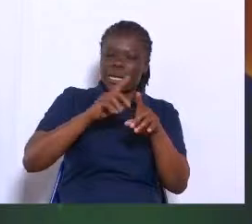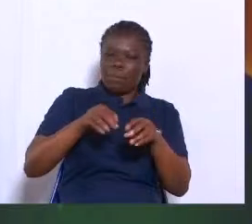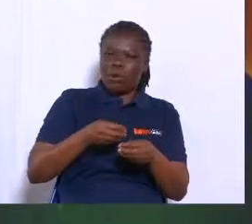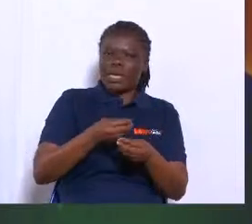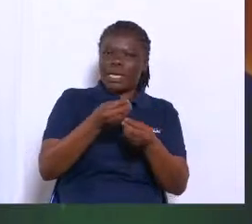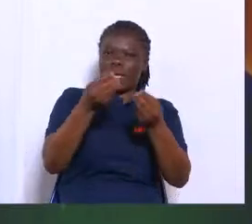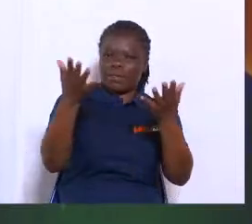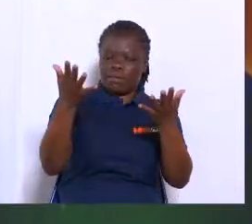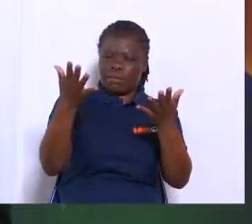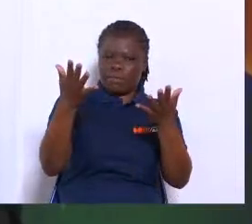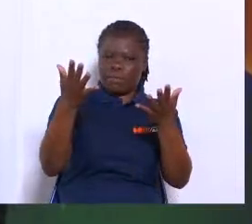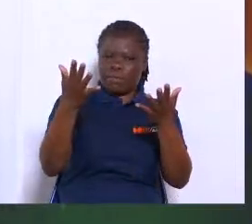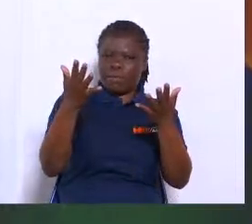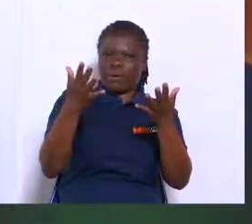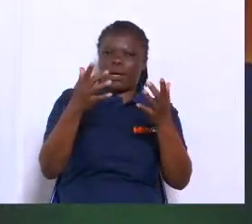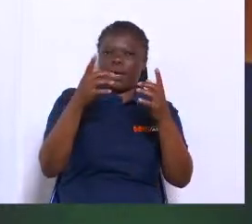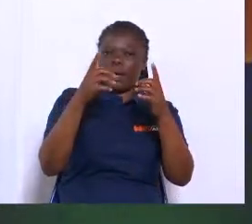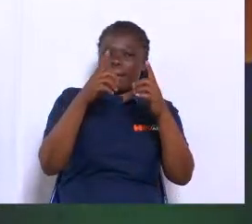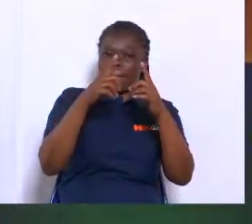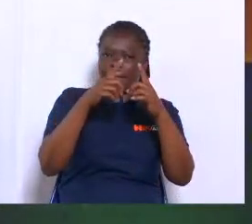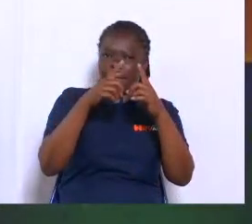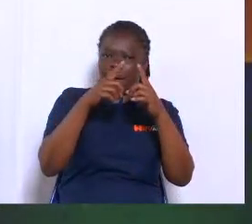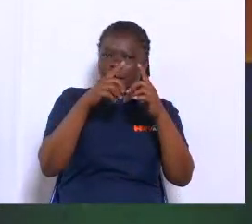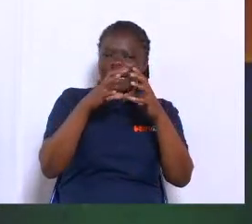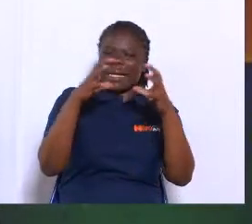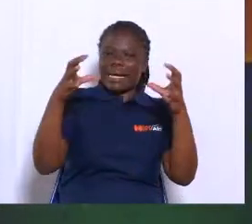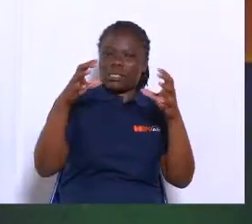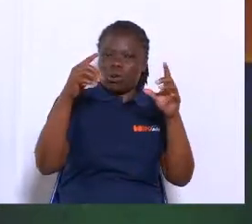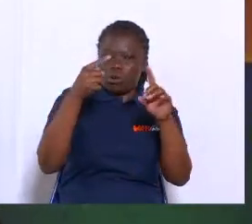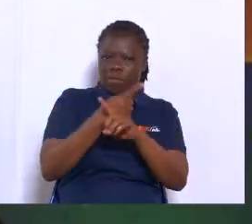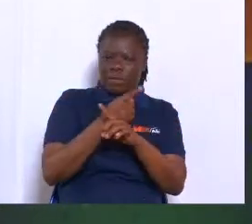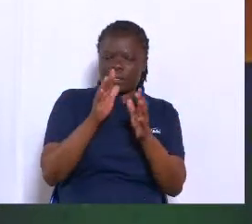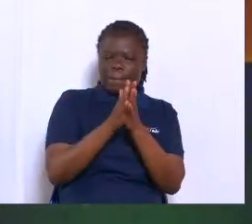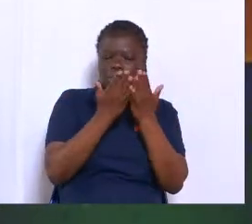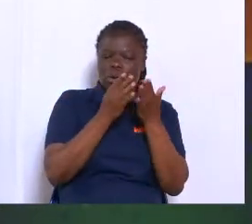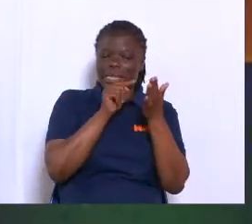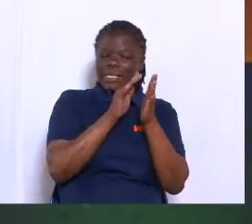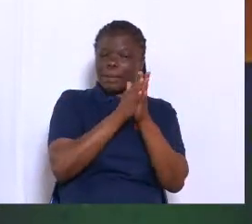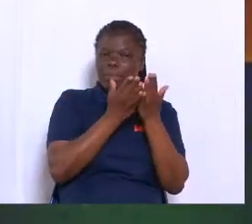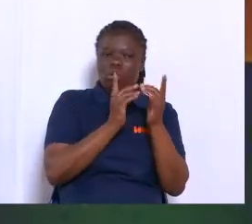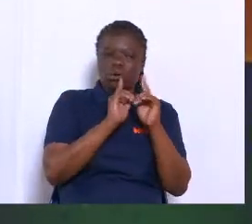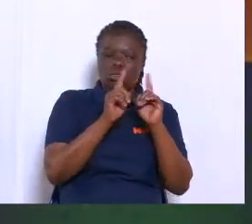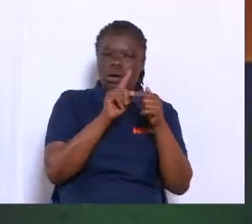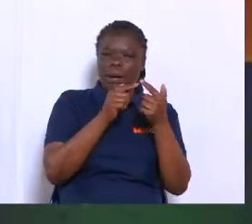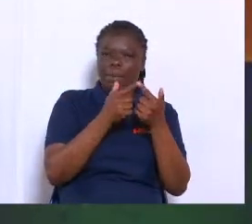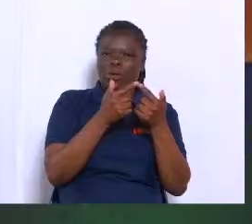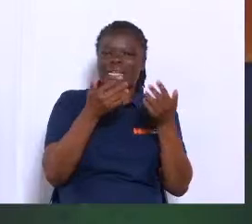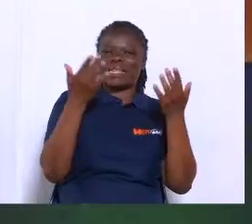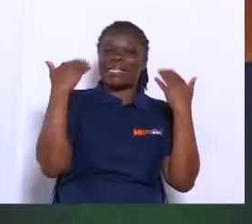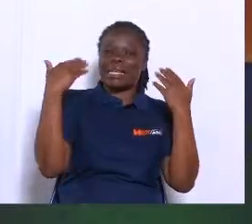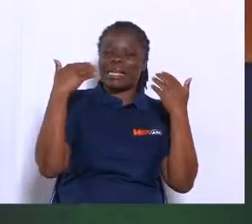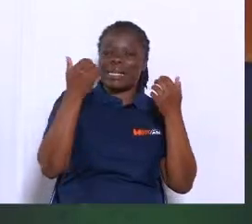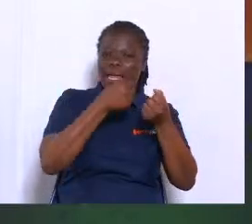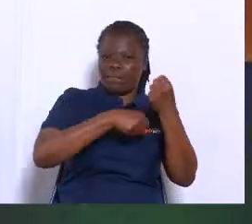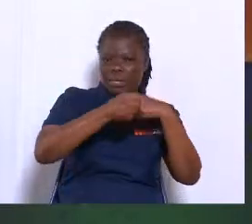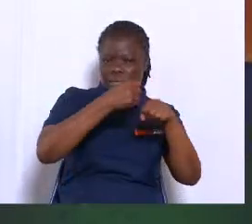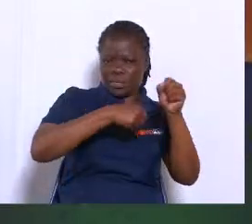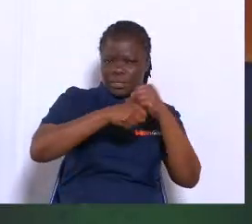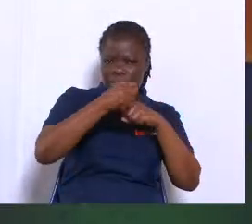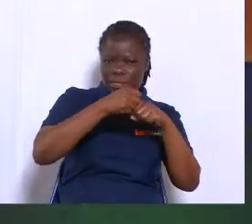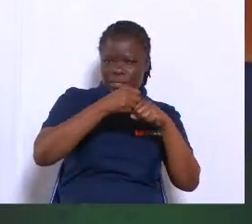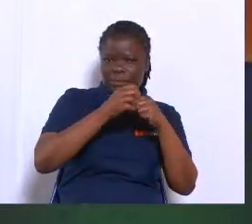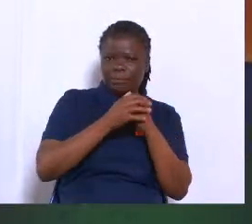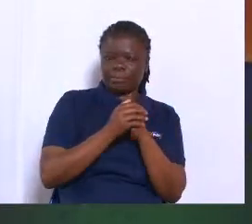of Great Controversy to our guests and visitors here. It's a book that talks about end time events, and here's what it says.